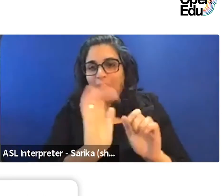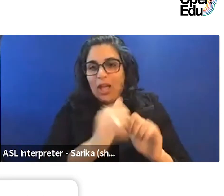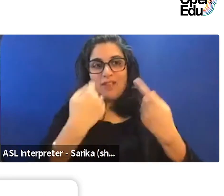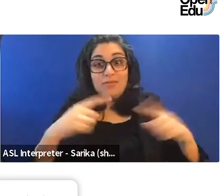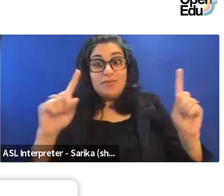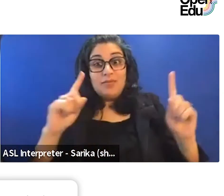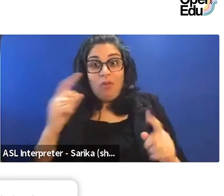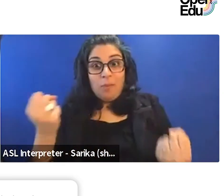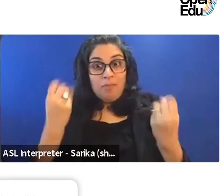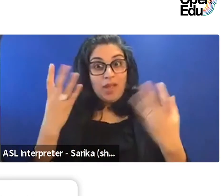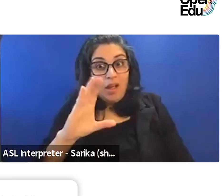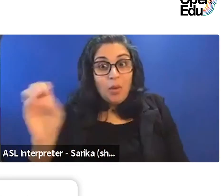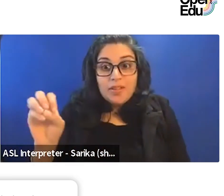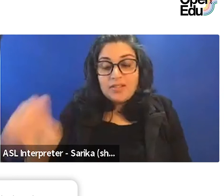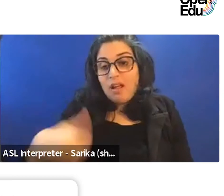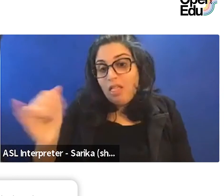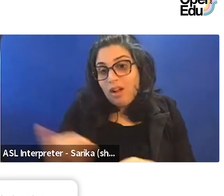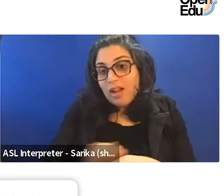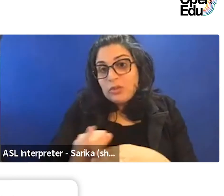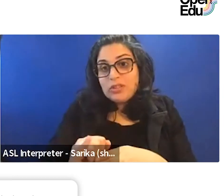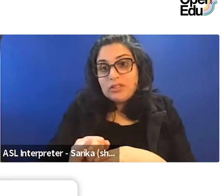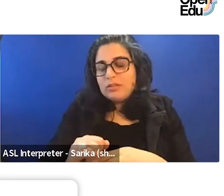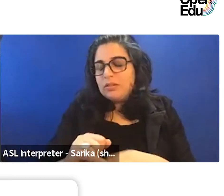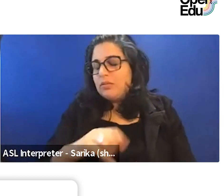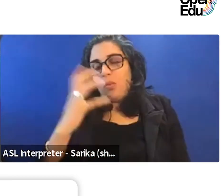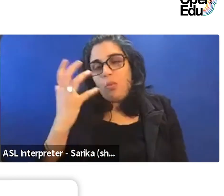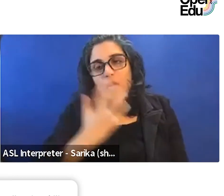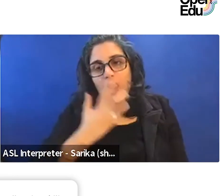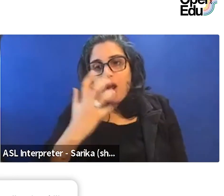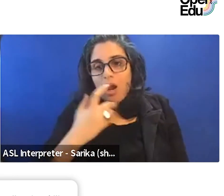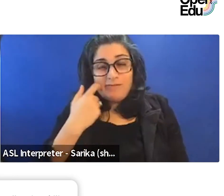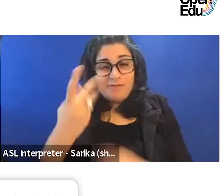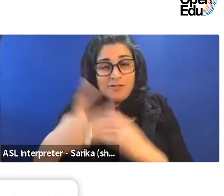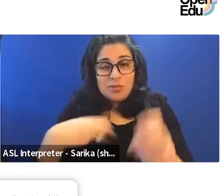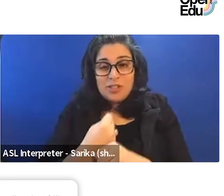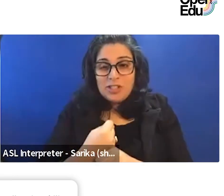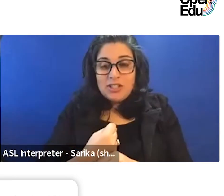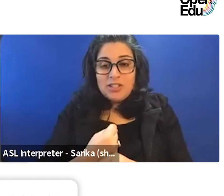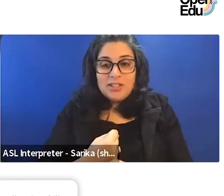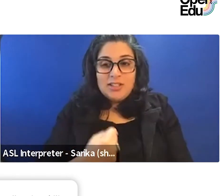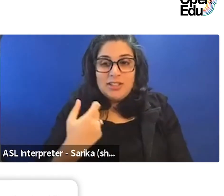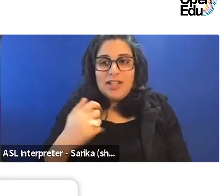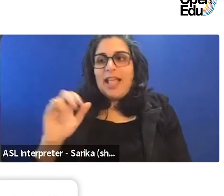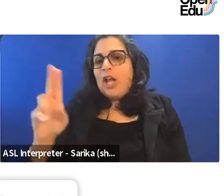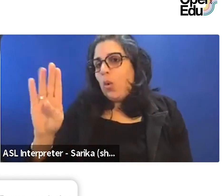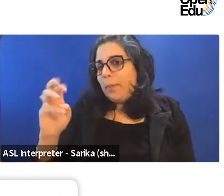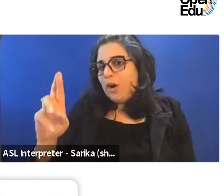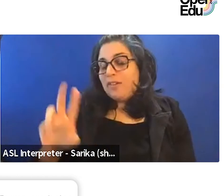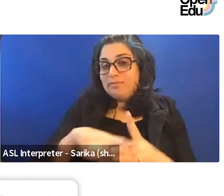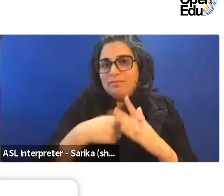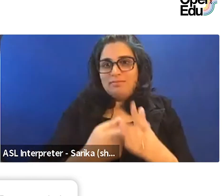on many companies and other industries has been so powerful over the past few years. Like, I think immediately of like Uber, kind of in the beginning of